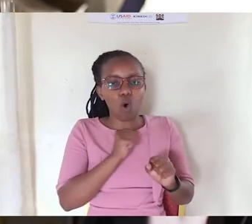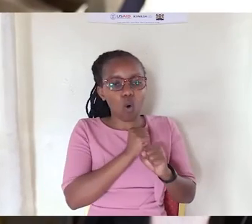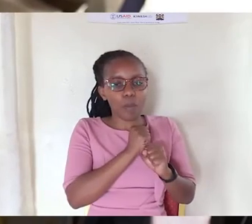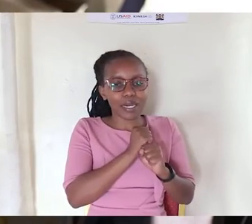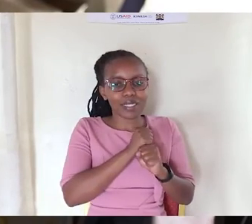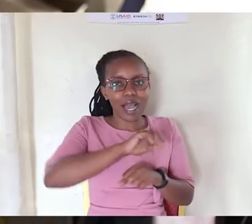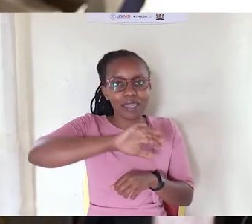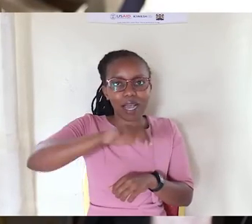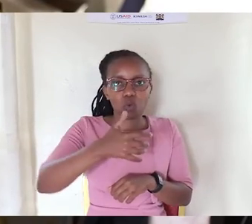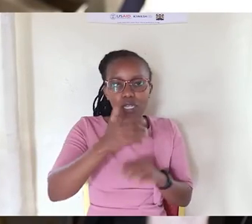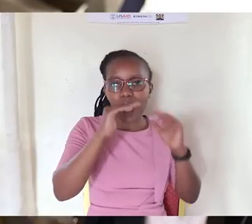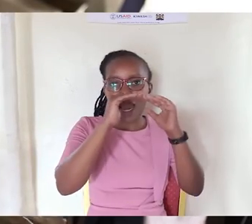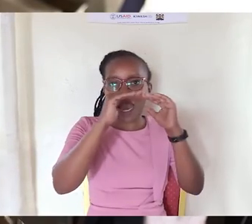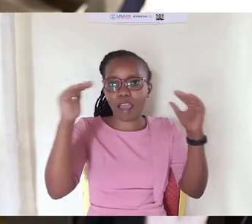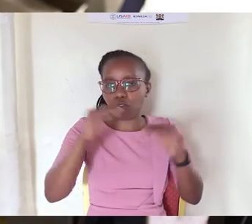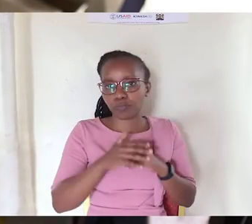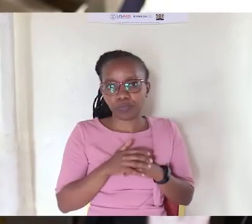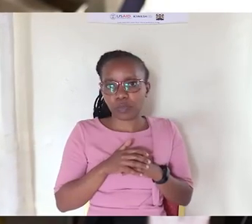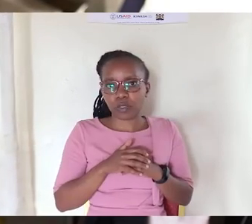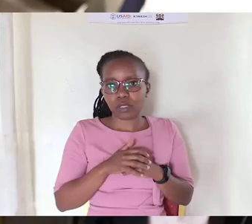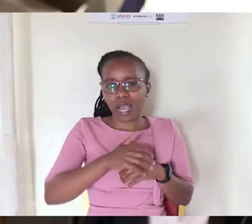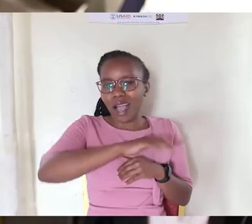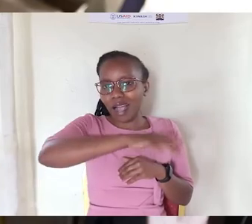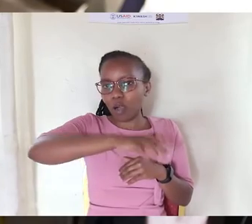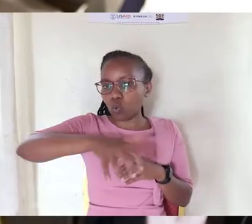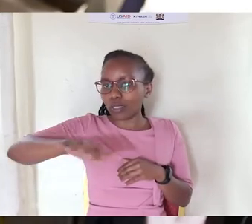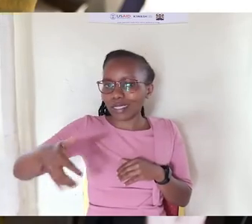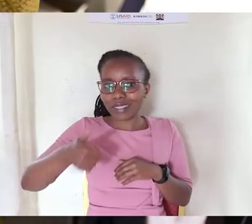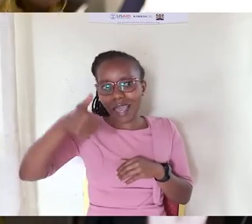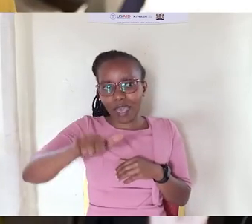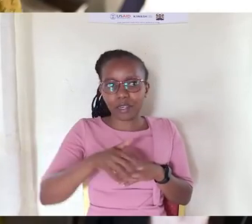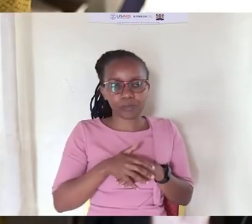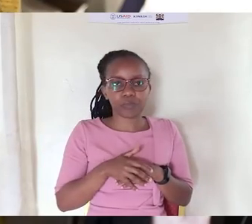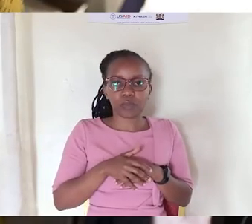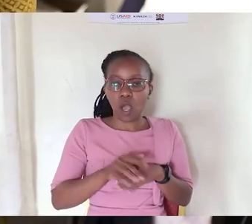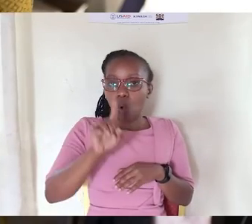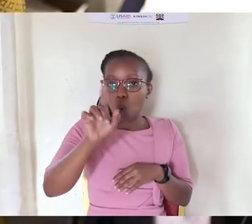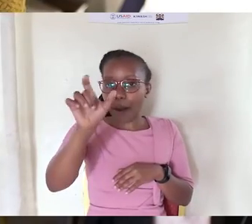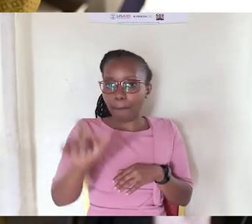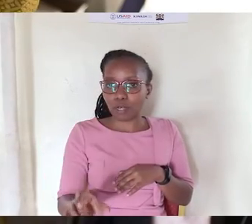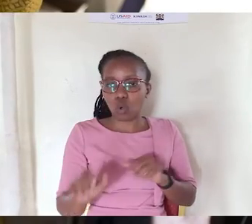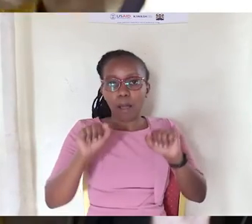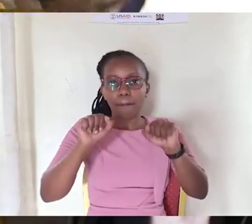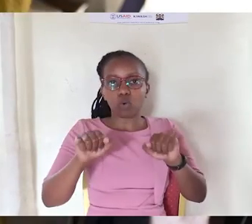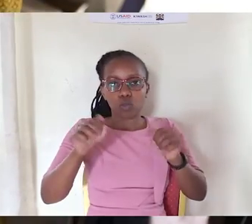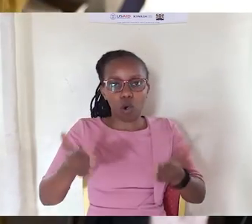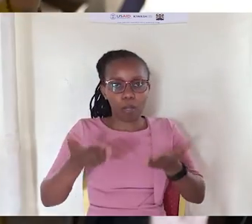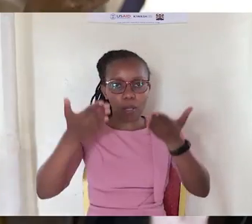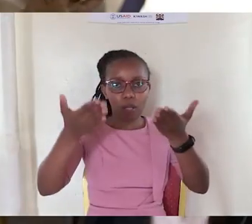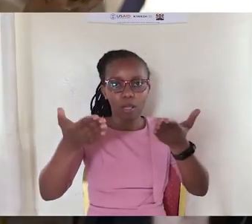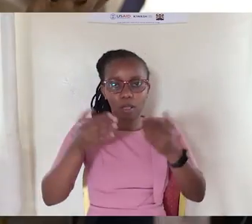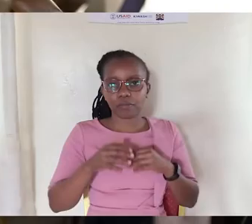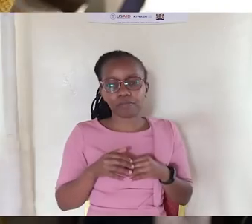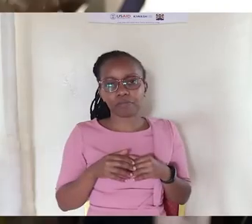at the county level, whichever, irrespective of which county level it is, but that one can be able to escalate it into a